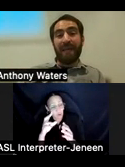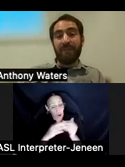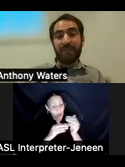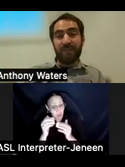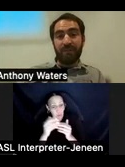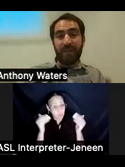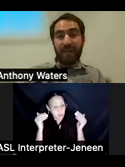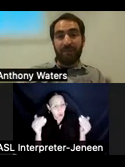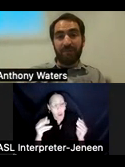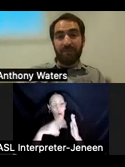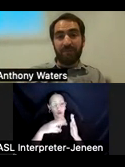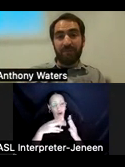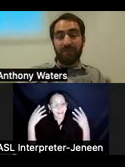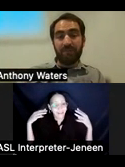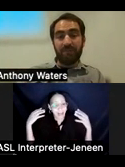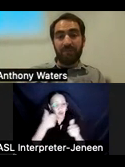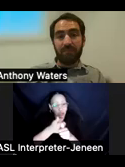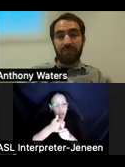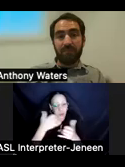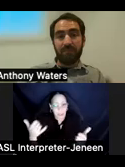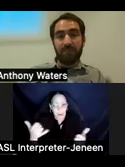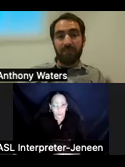out loud to yourself now.